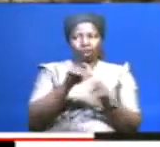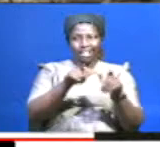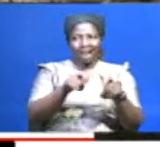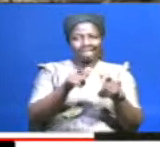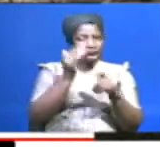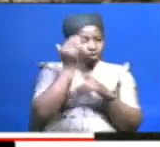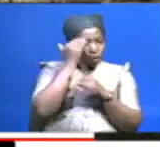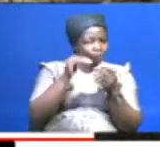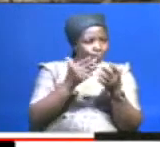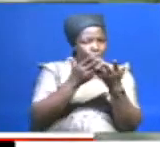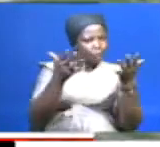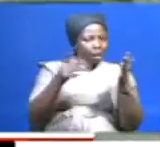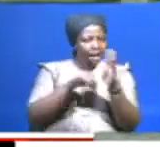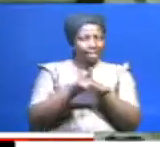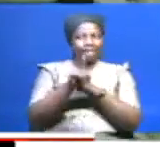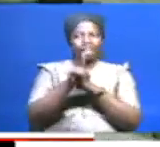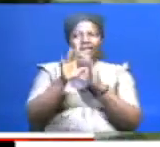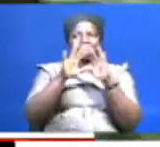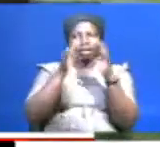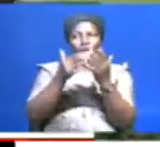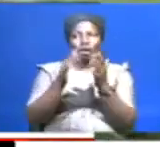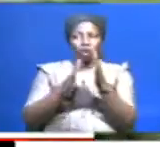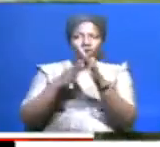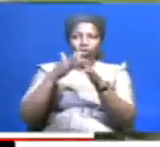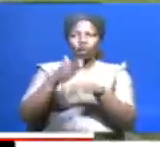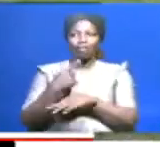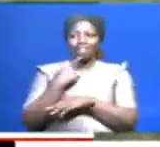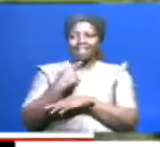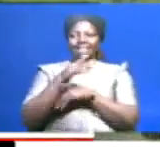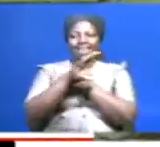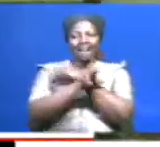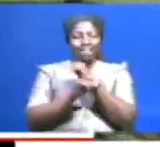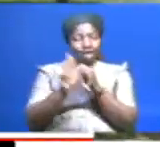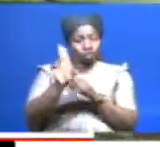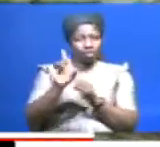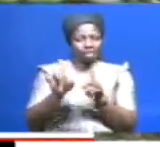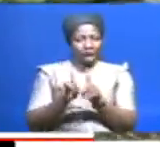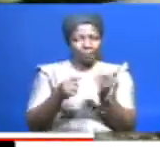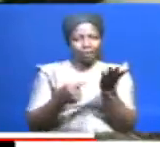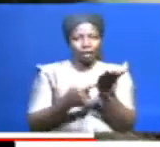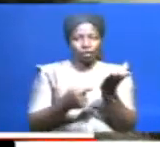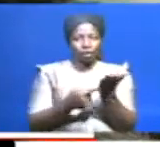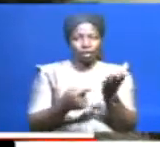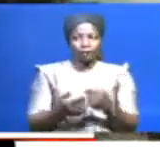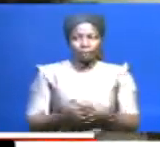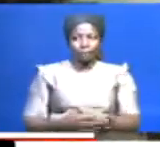100 countries using the technology. Ndusa Mukami for Easy Friday.